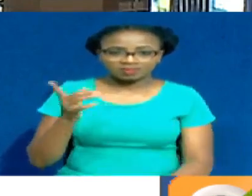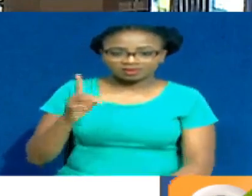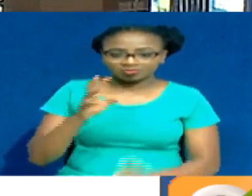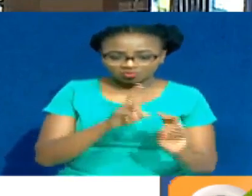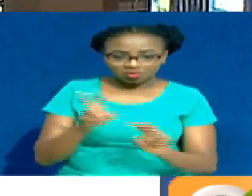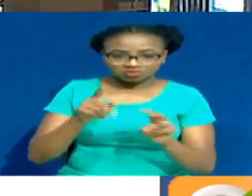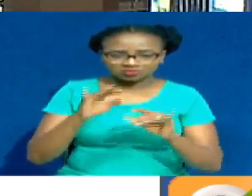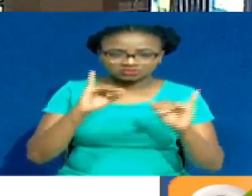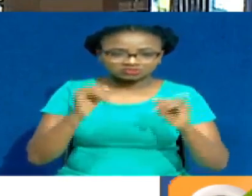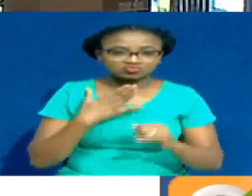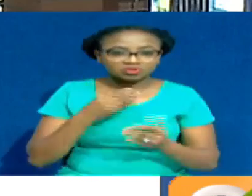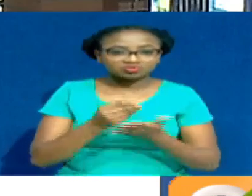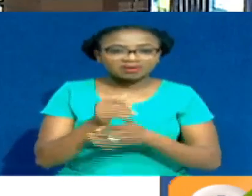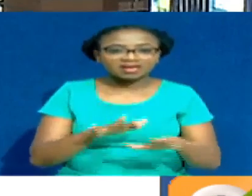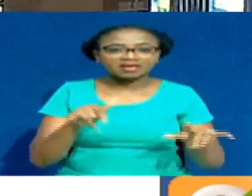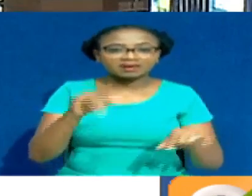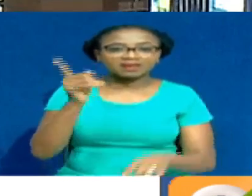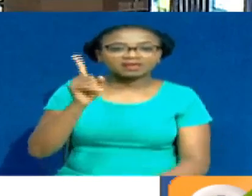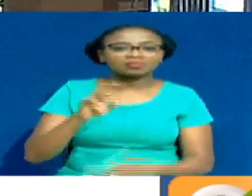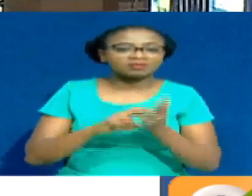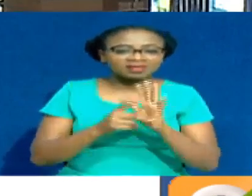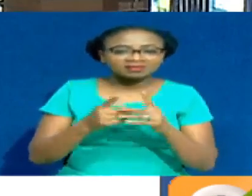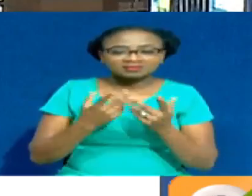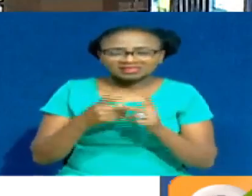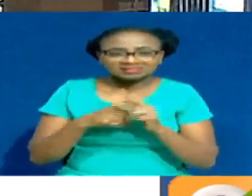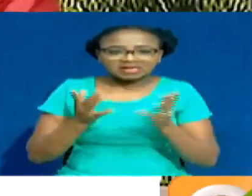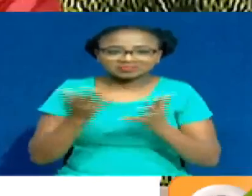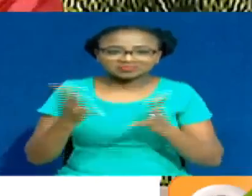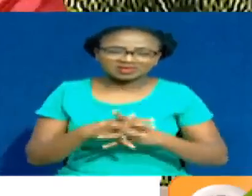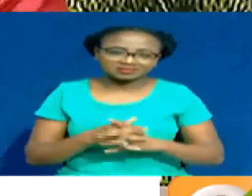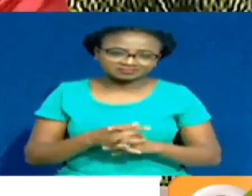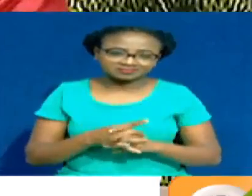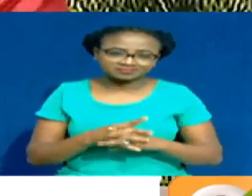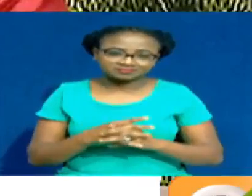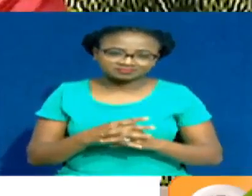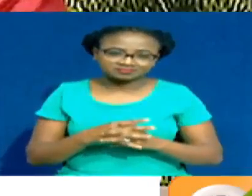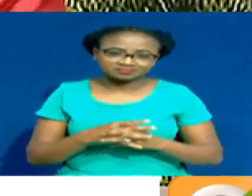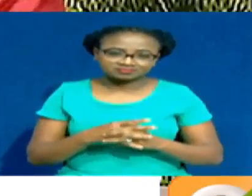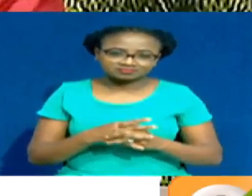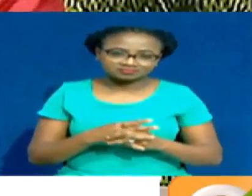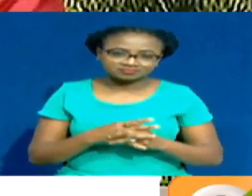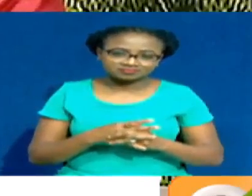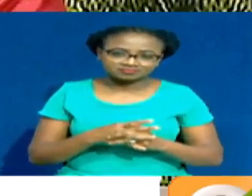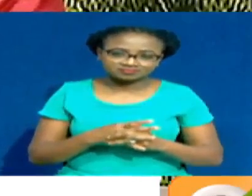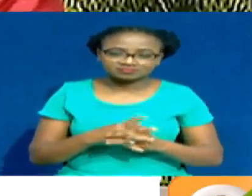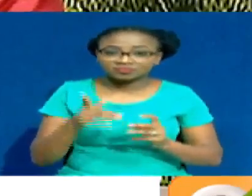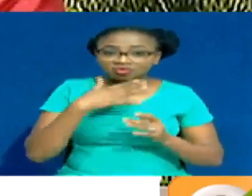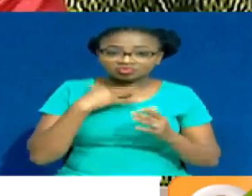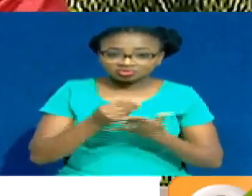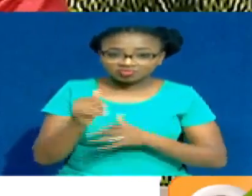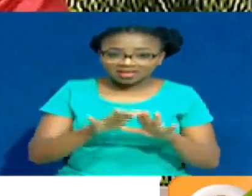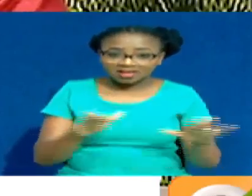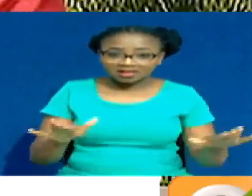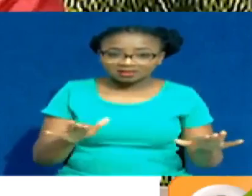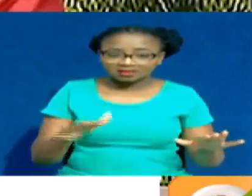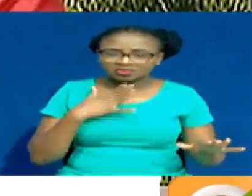this evening who want to buy land in Nairobi, where should they start or transact? You want to buy land? You